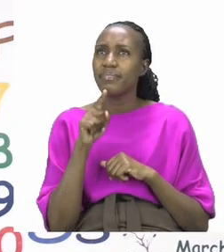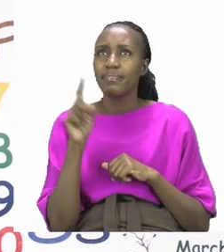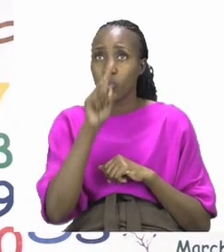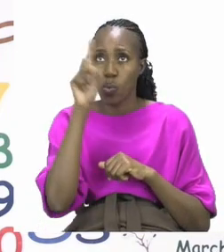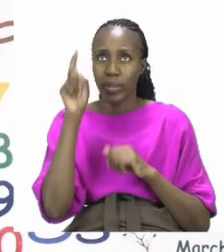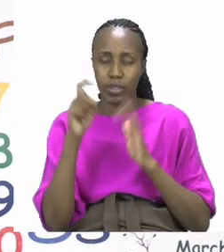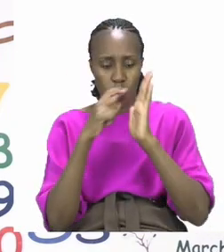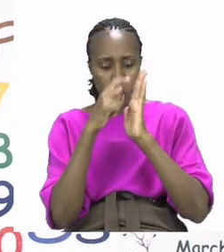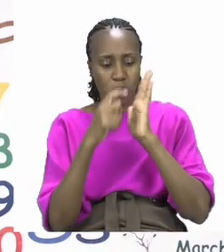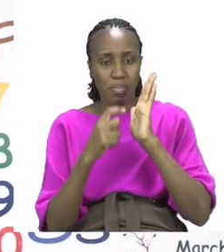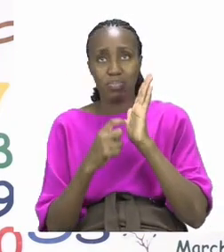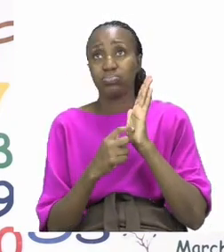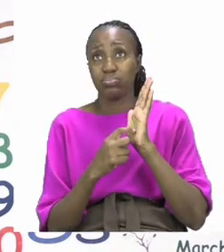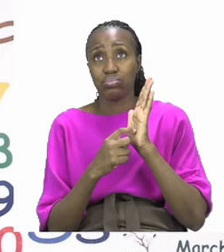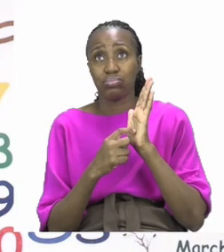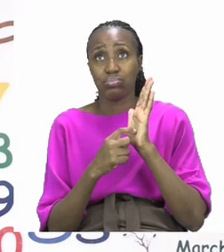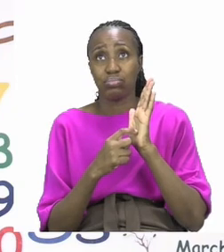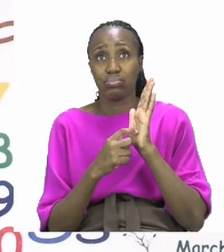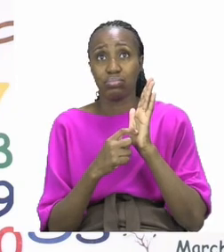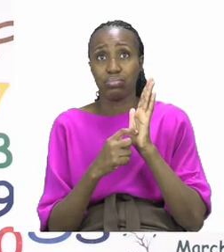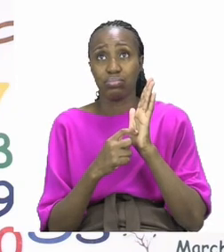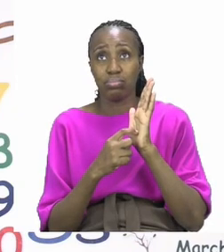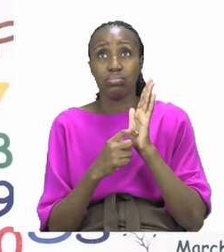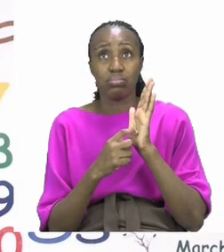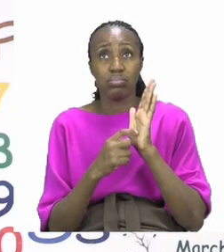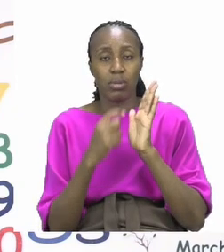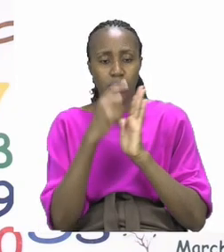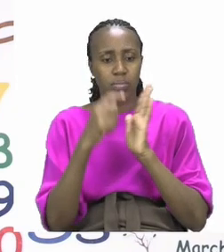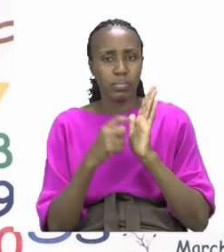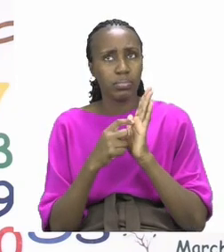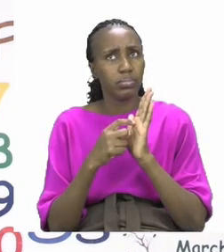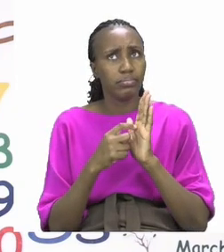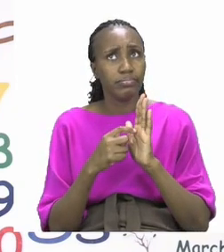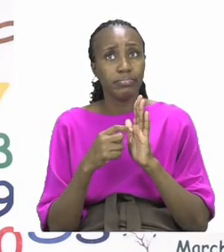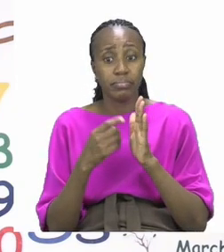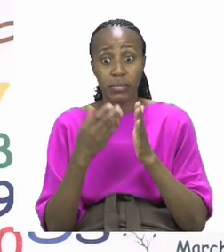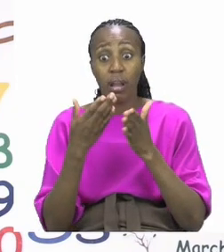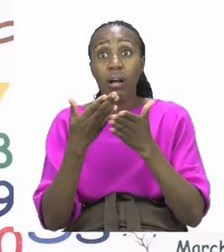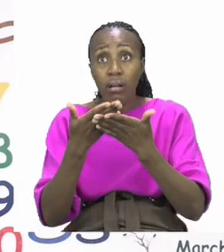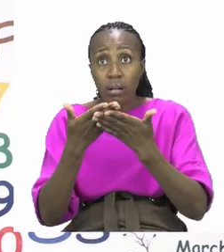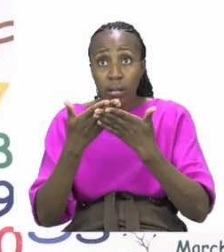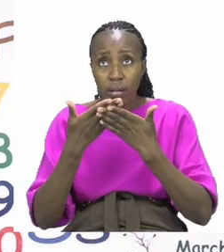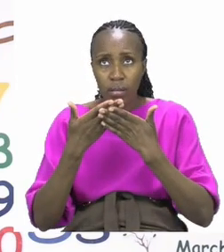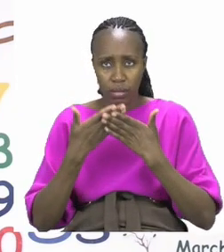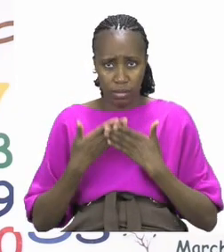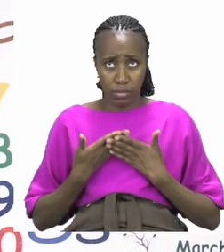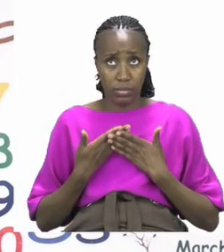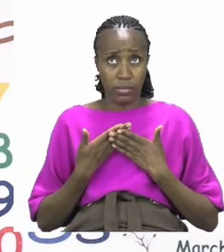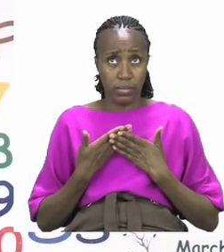a question, so we need to read it as a question. Can